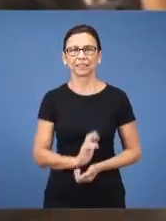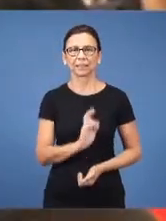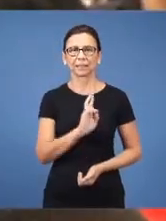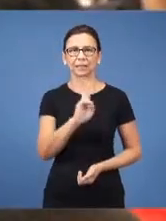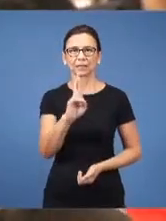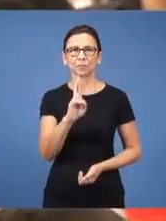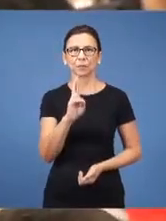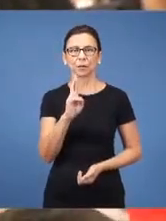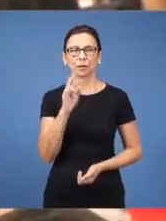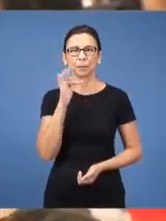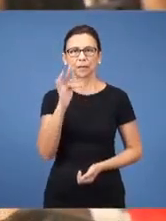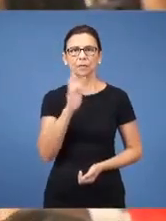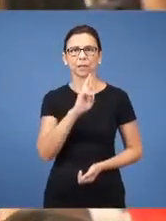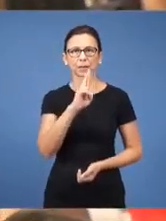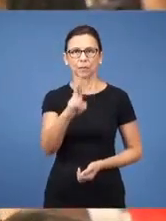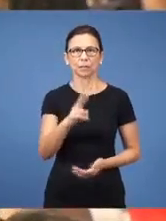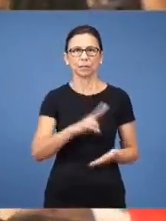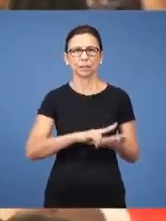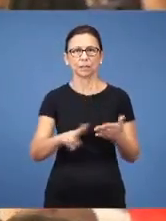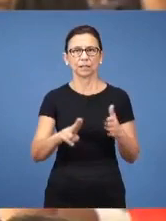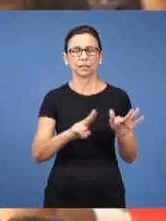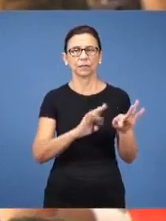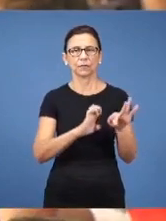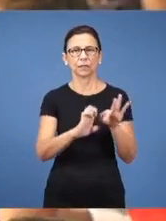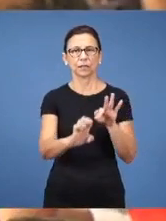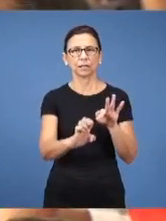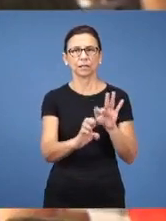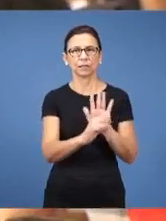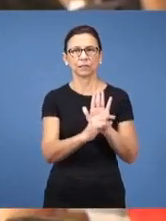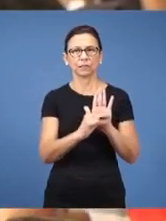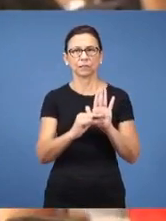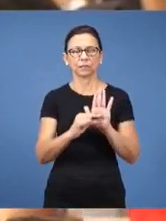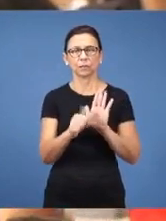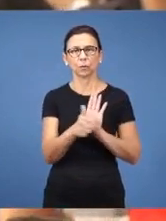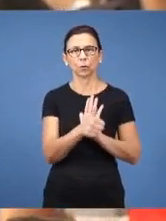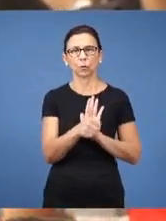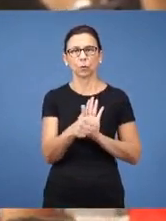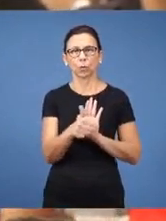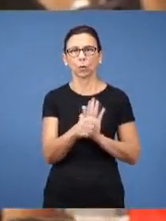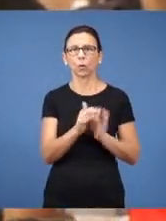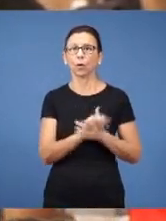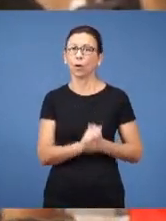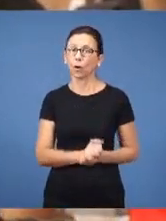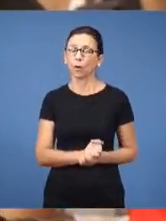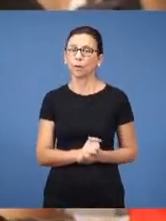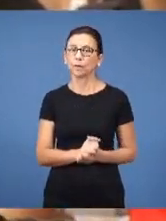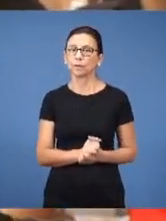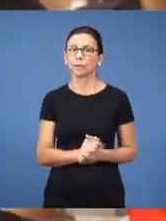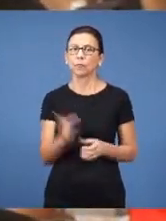The answer is the sum, the Church of Philadelphia. Church of Philadelphia is on verse 11.